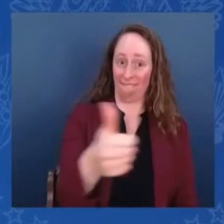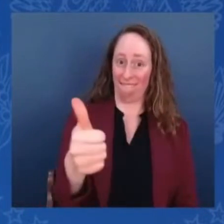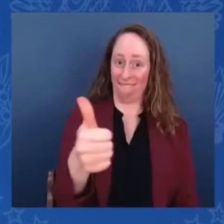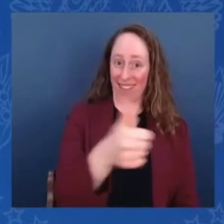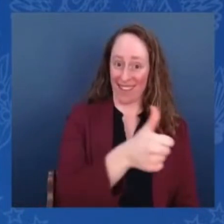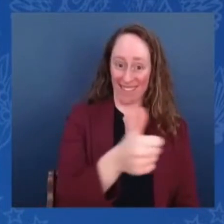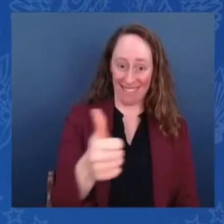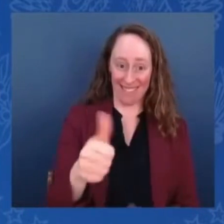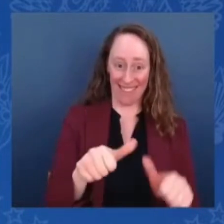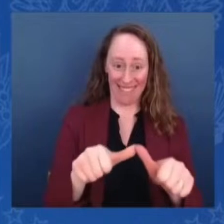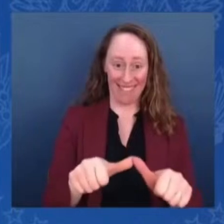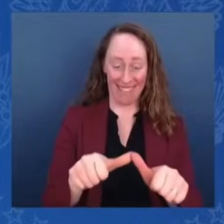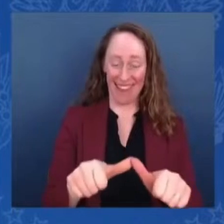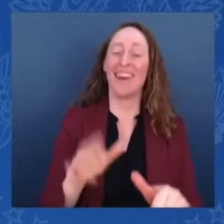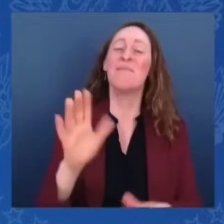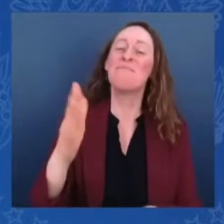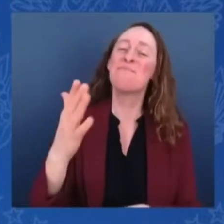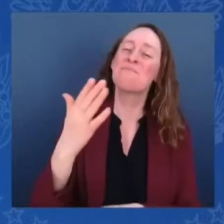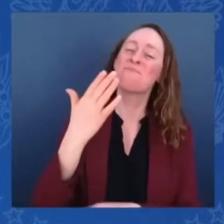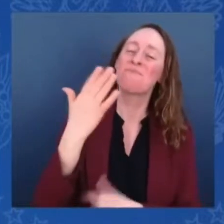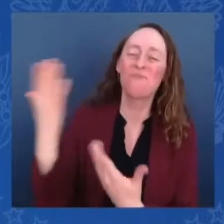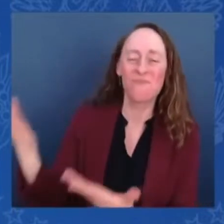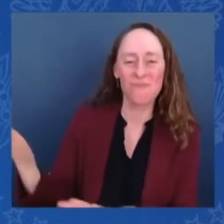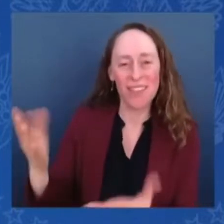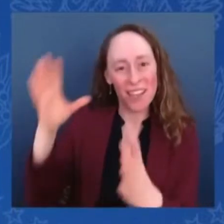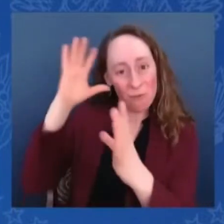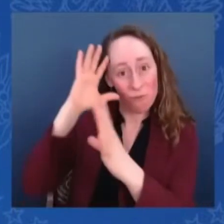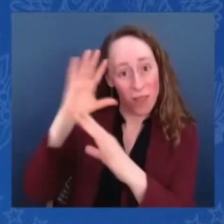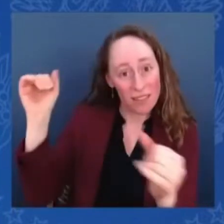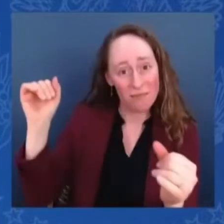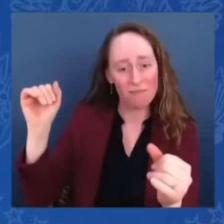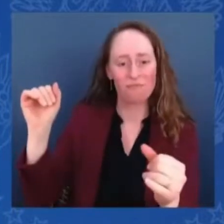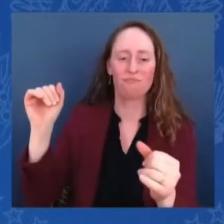it is an honor to welcome you back to the State Department.